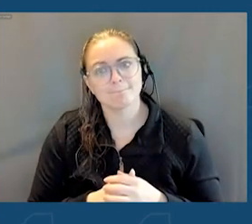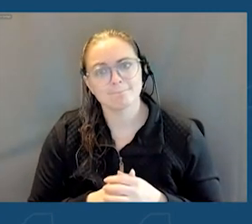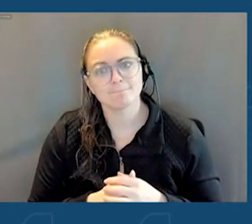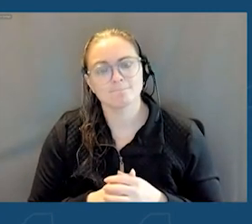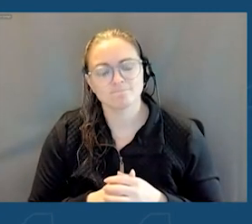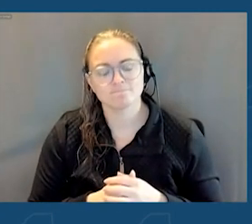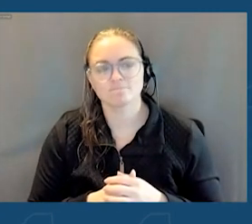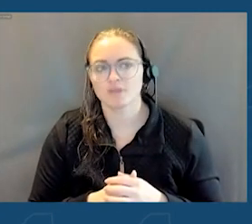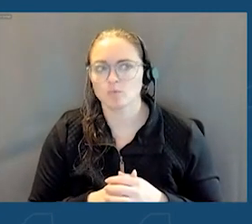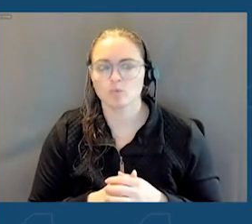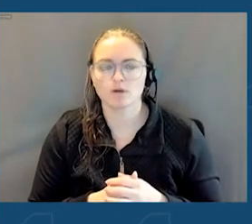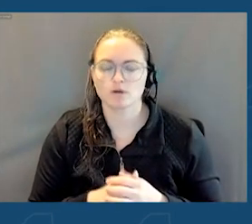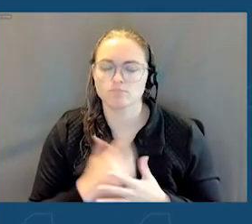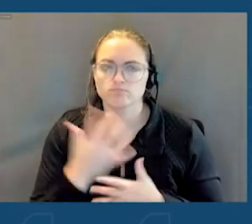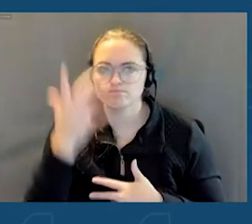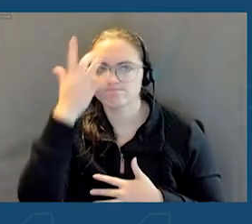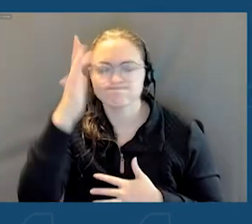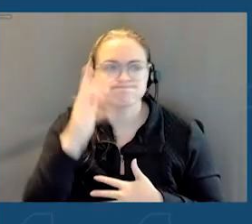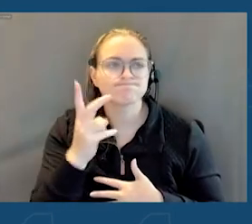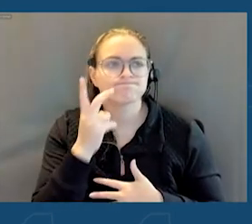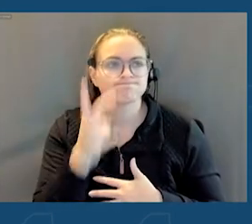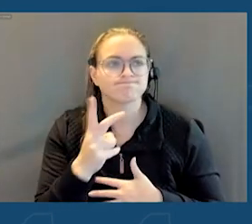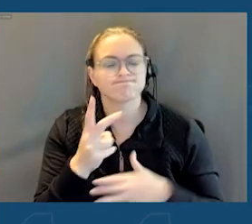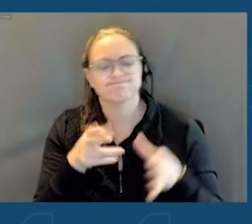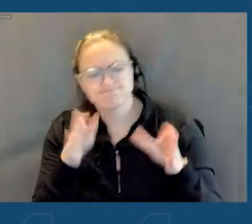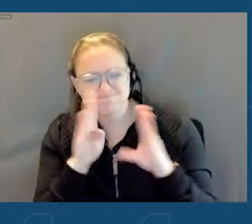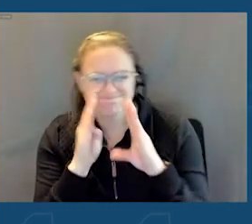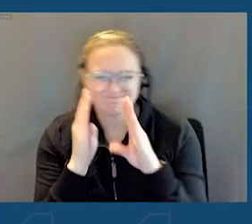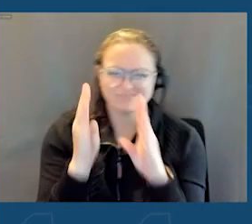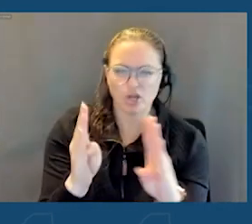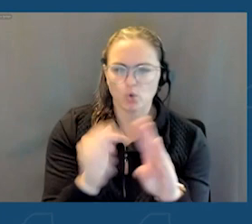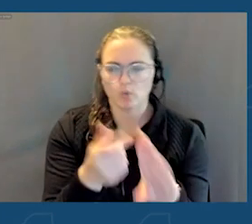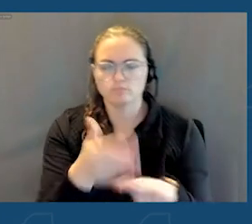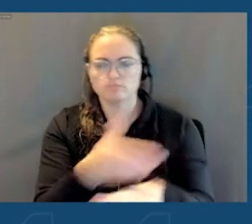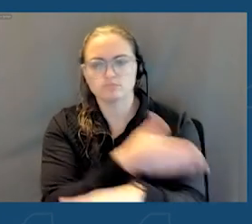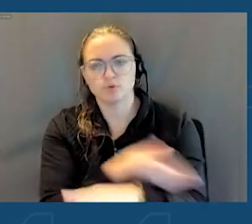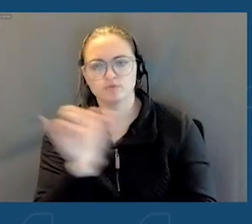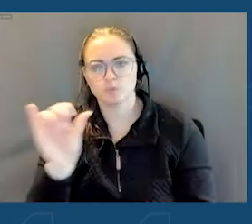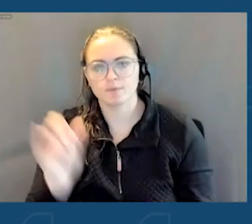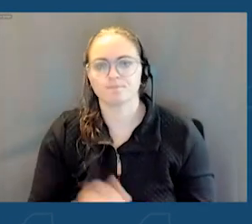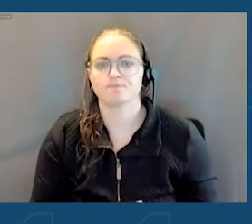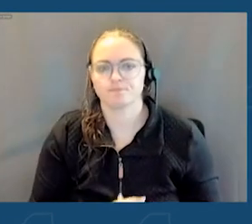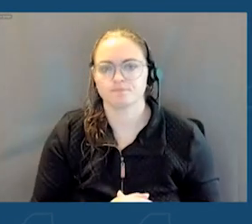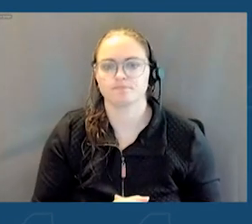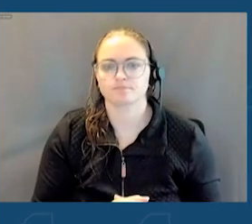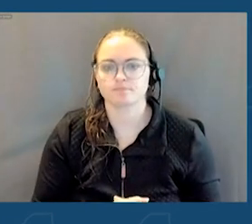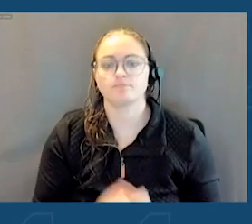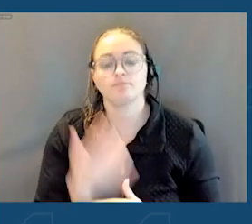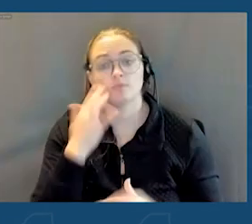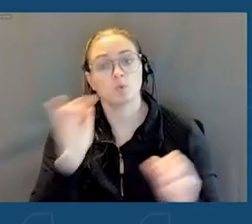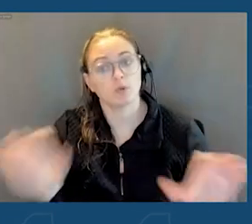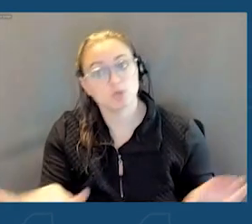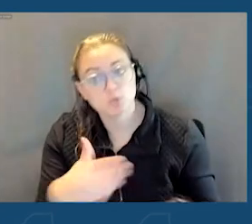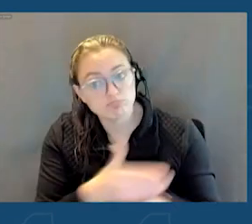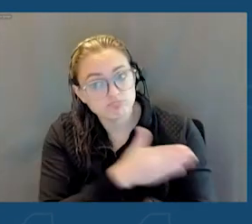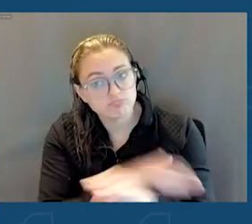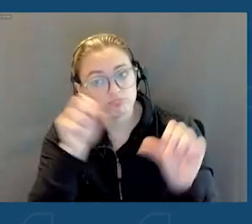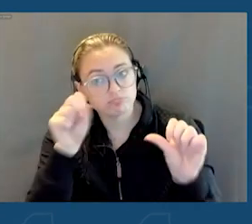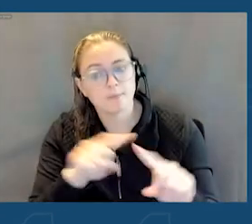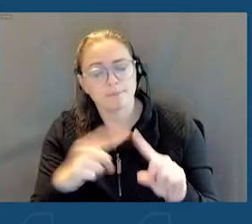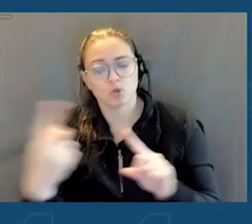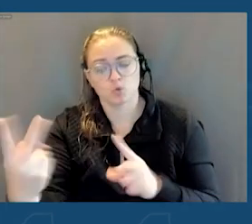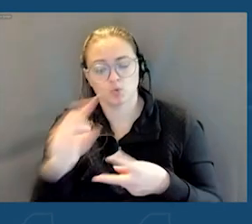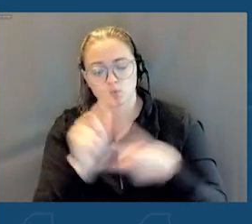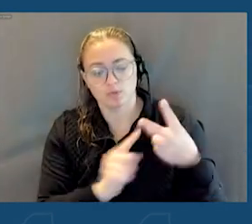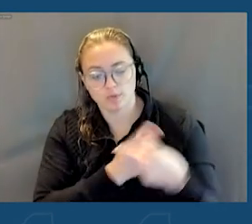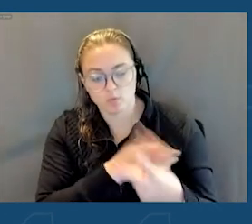the underground corridors. They're too narrow, and we're going to improve that as well. So I know we can do better, but there's two realities that we're talking